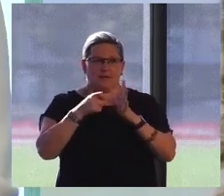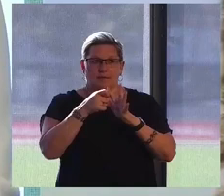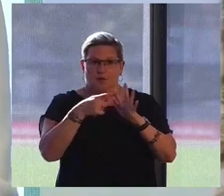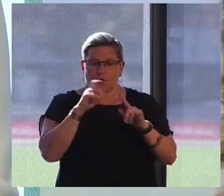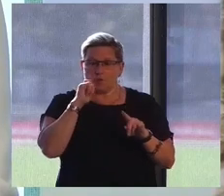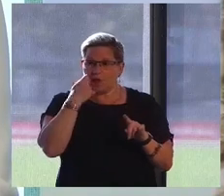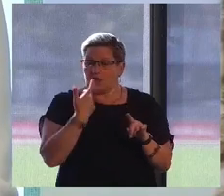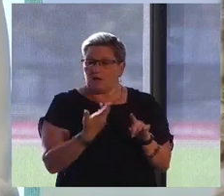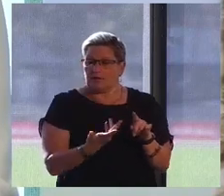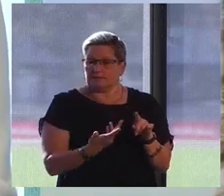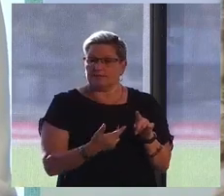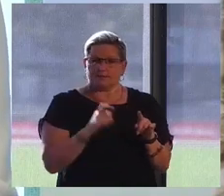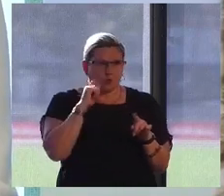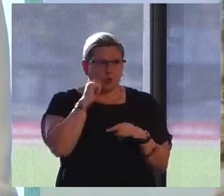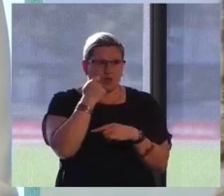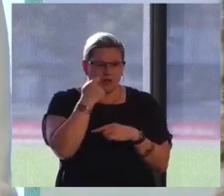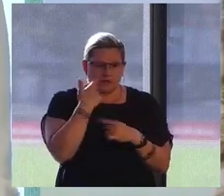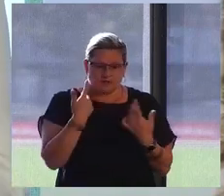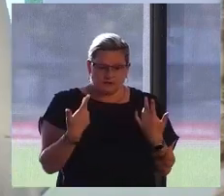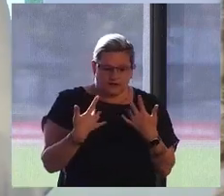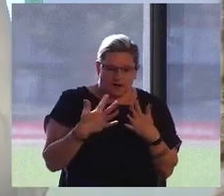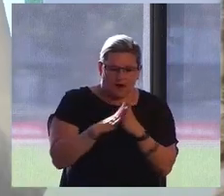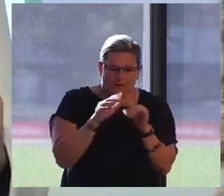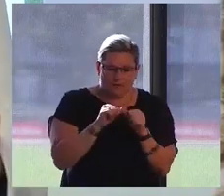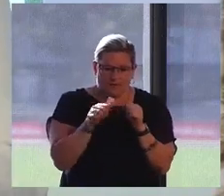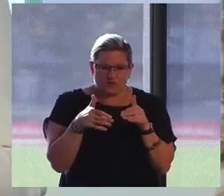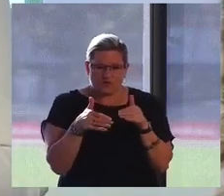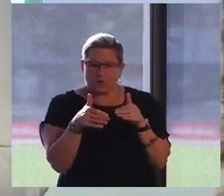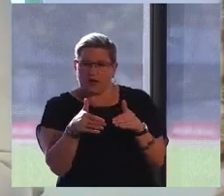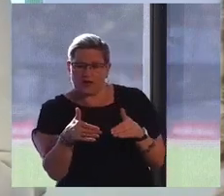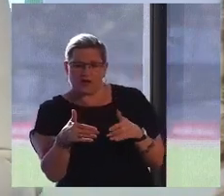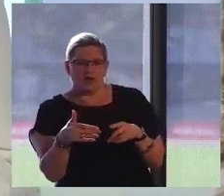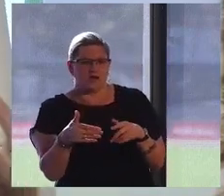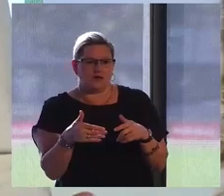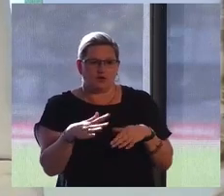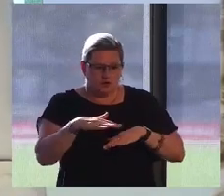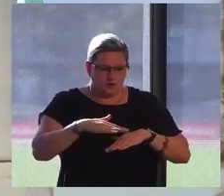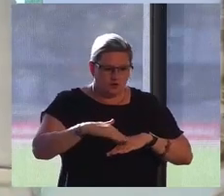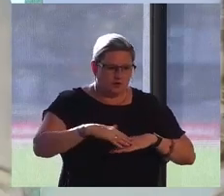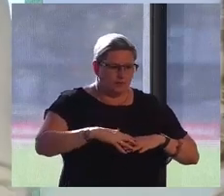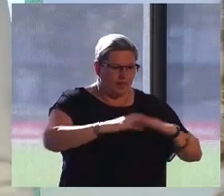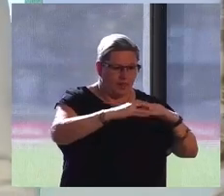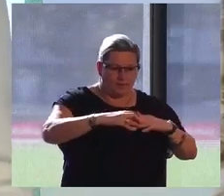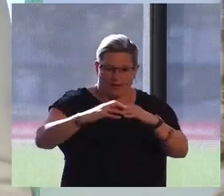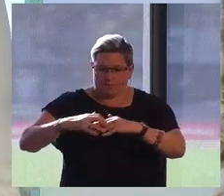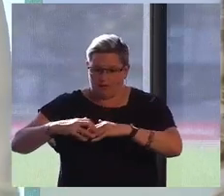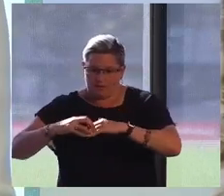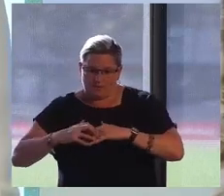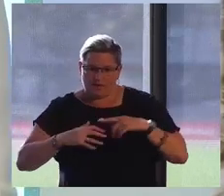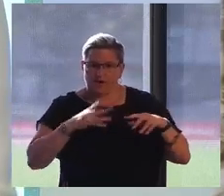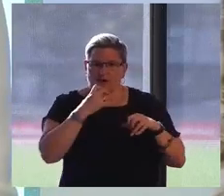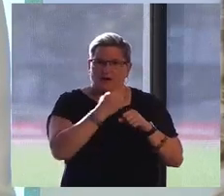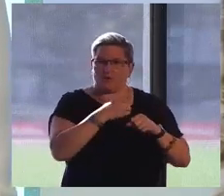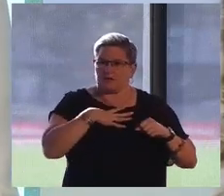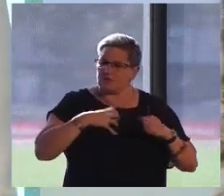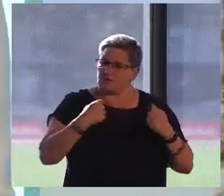we have to do it in the best way that we can, and government needs to have really, as much as they can, strong standards for